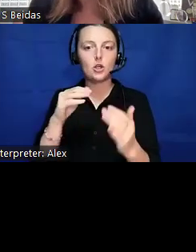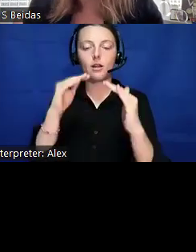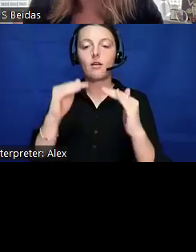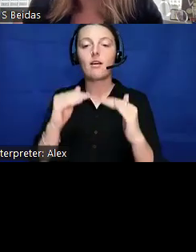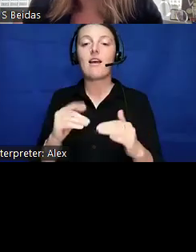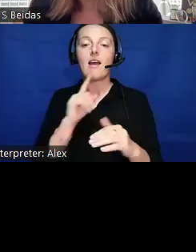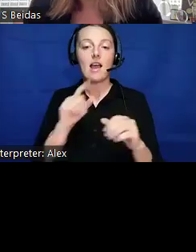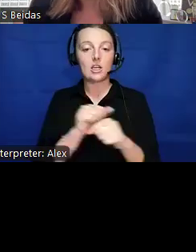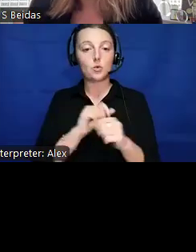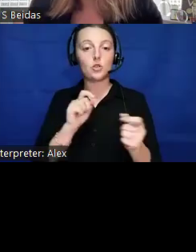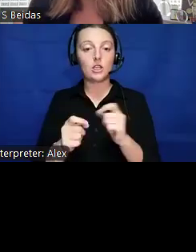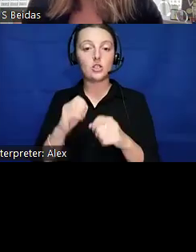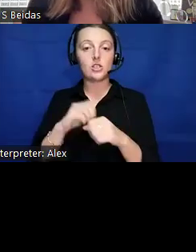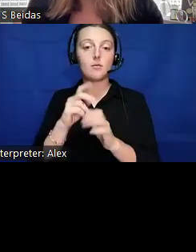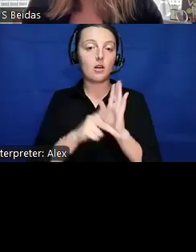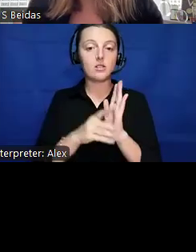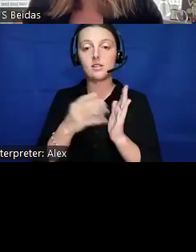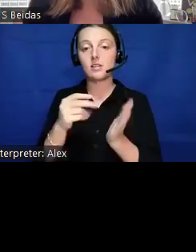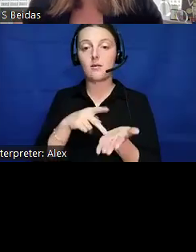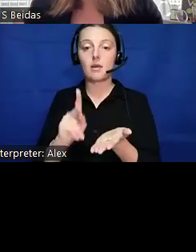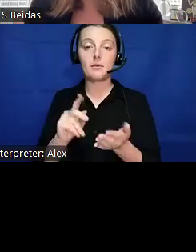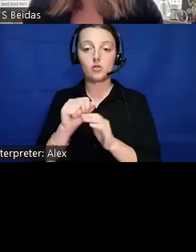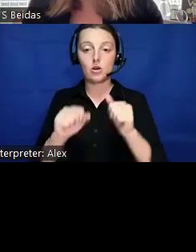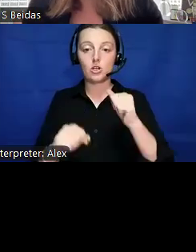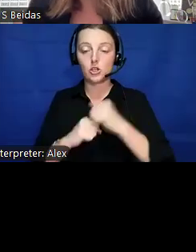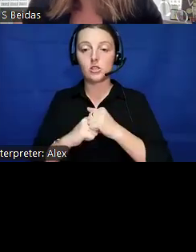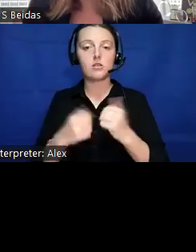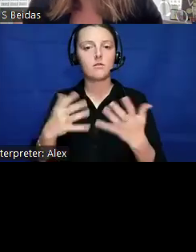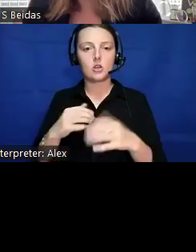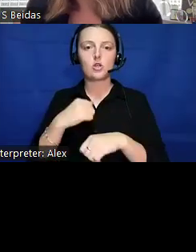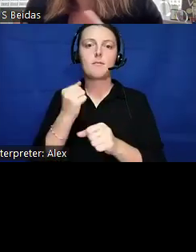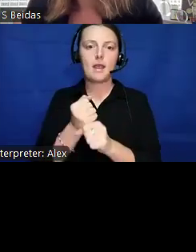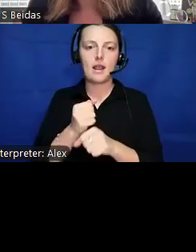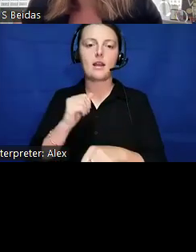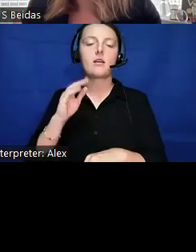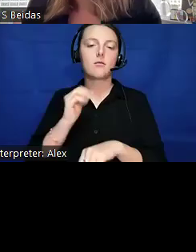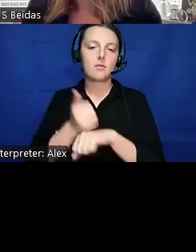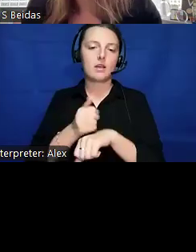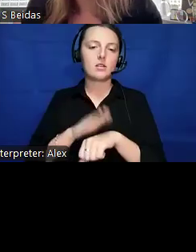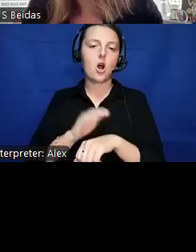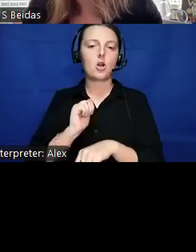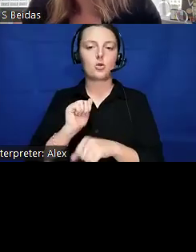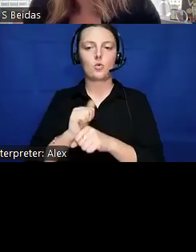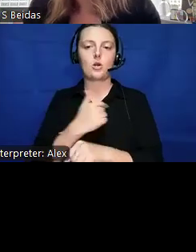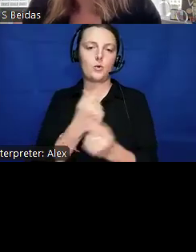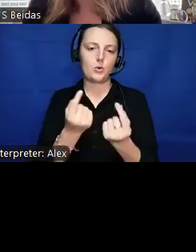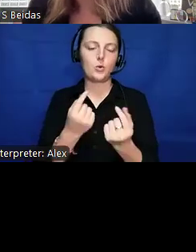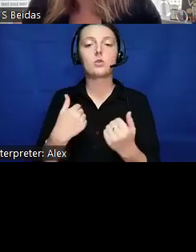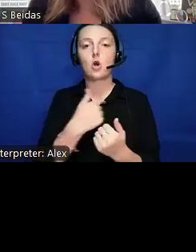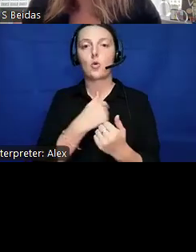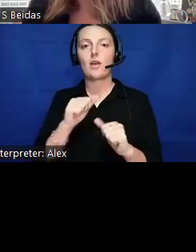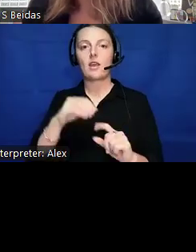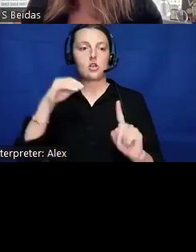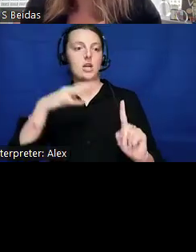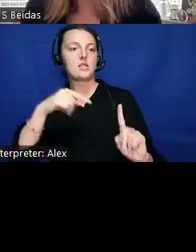were made based on the work that we did together. And one of the most important things for me was that we were able to shine a spotlight and amplify the needs